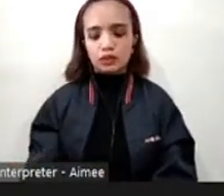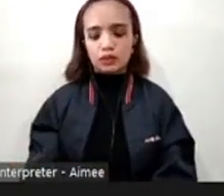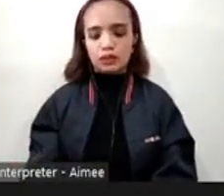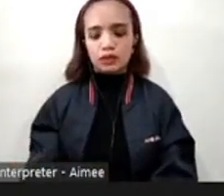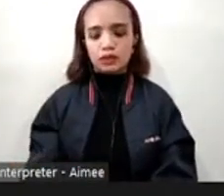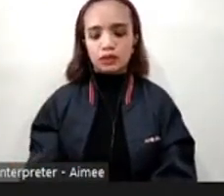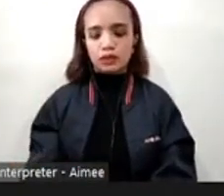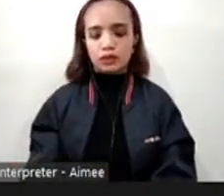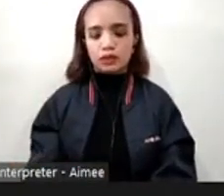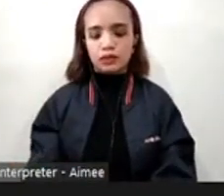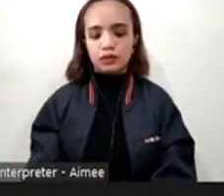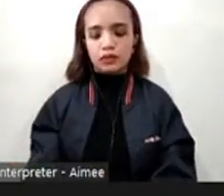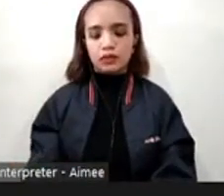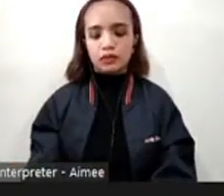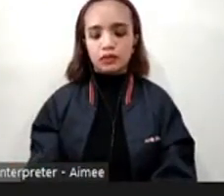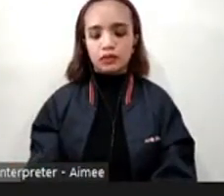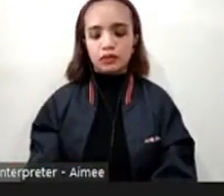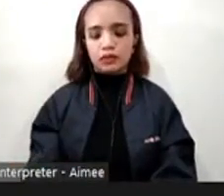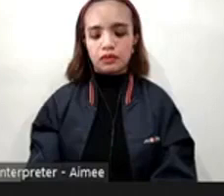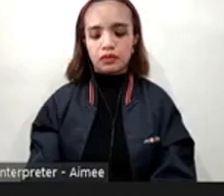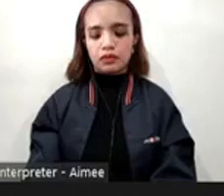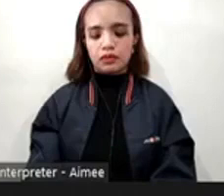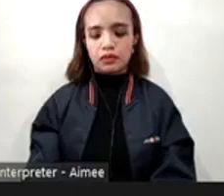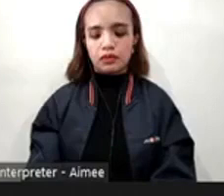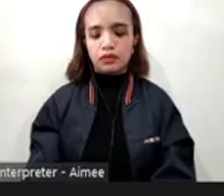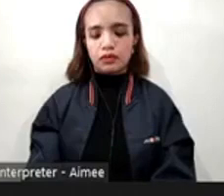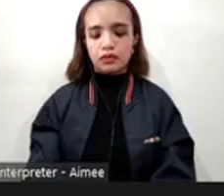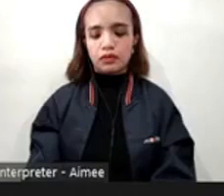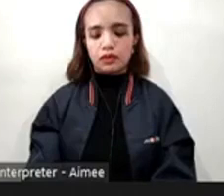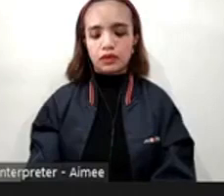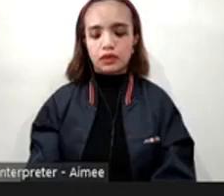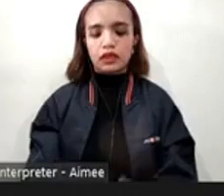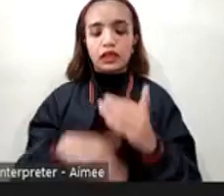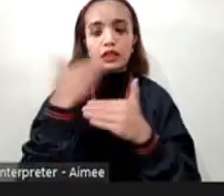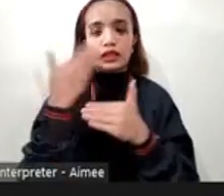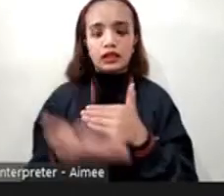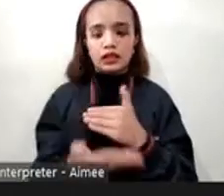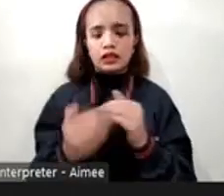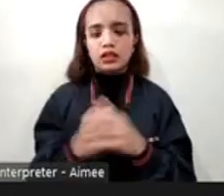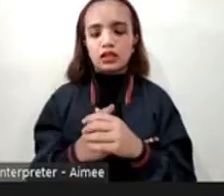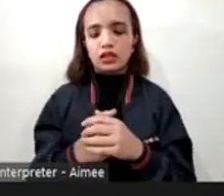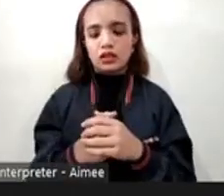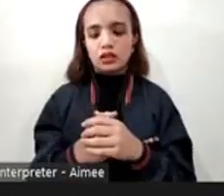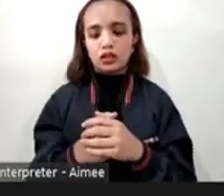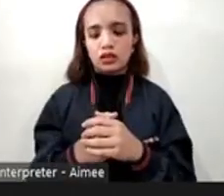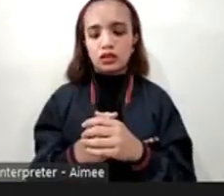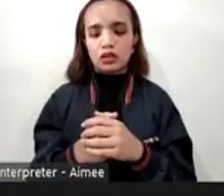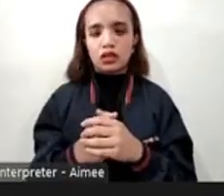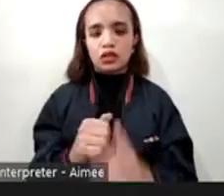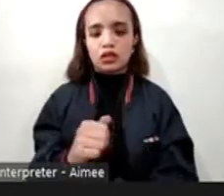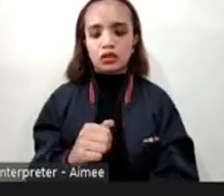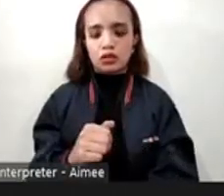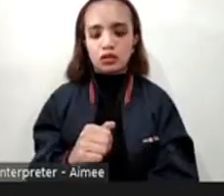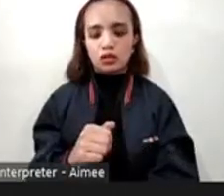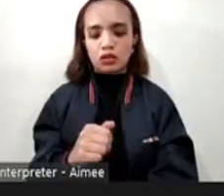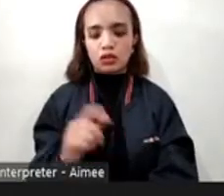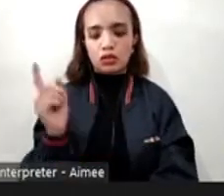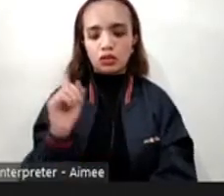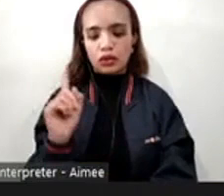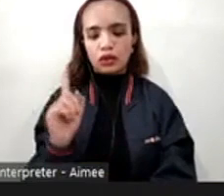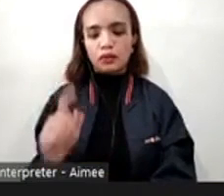And that means also, of course, the one adaptation everyone, I think, had to undergo